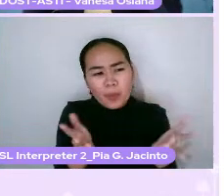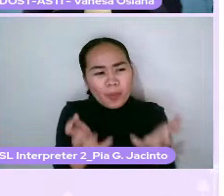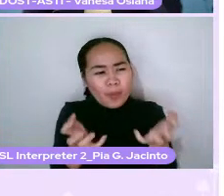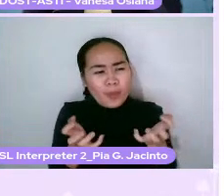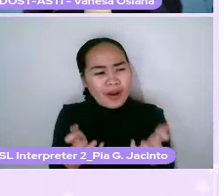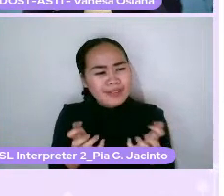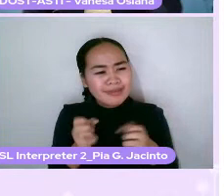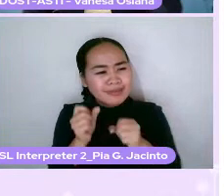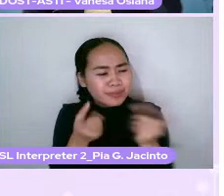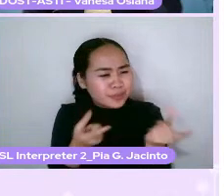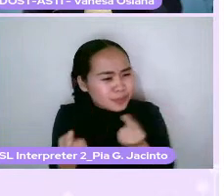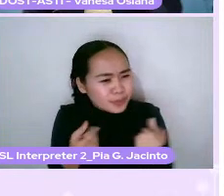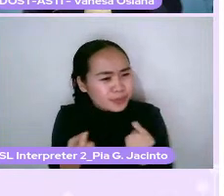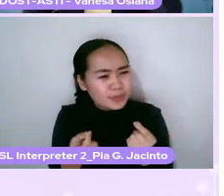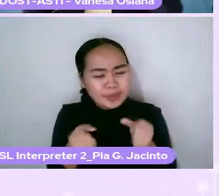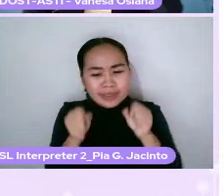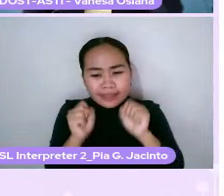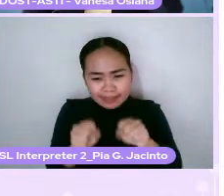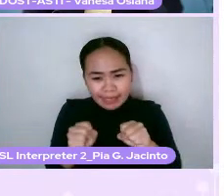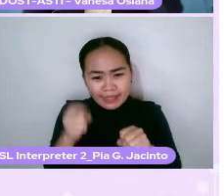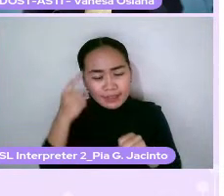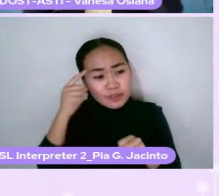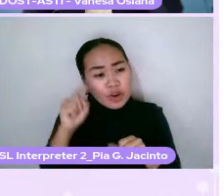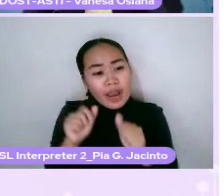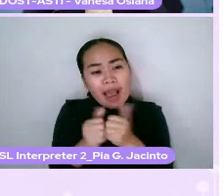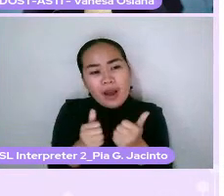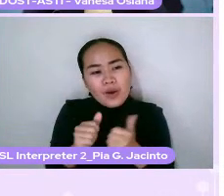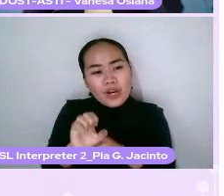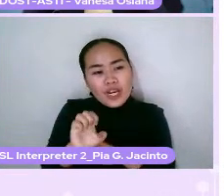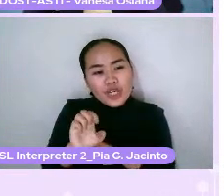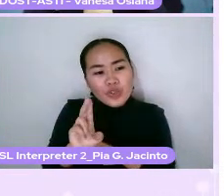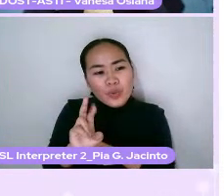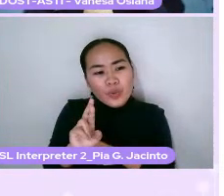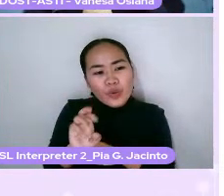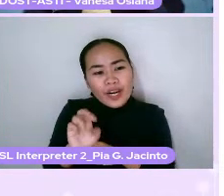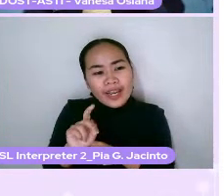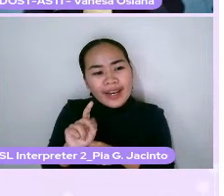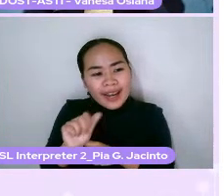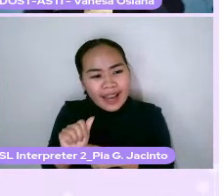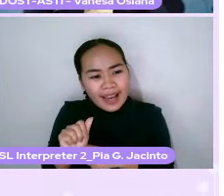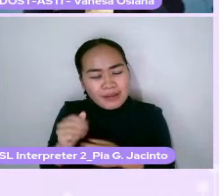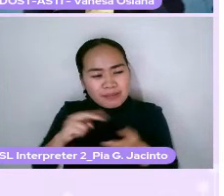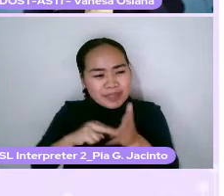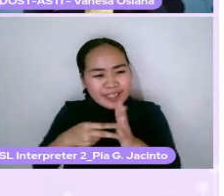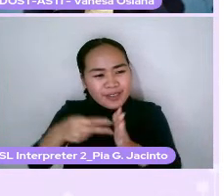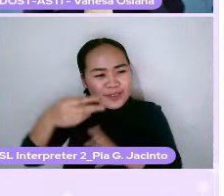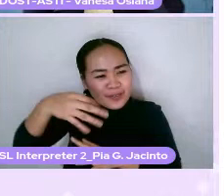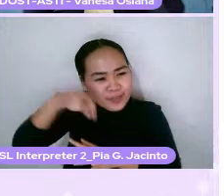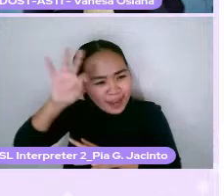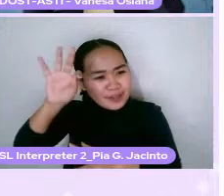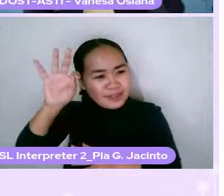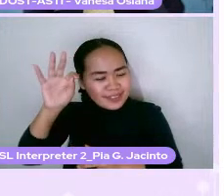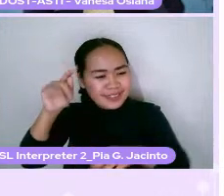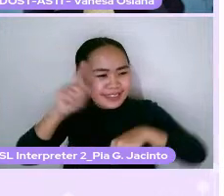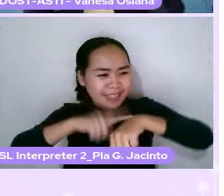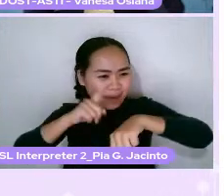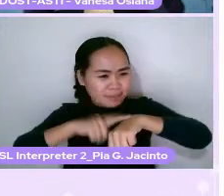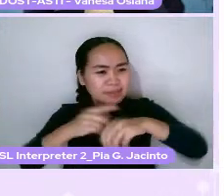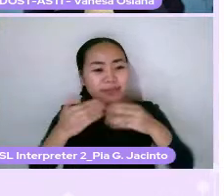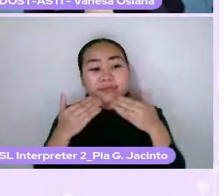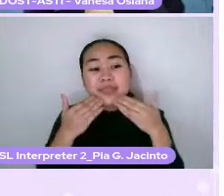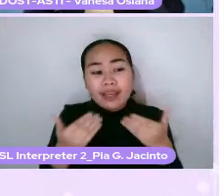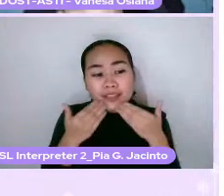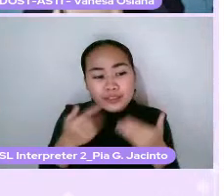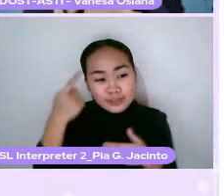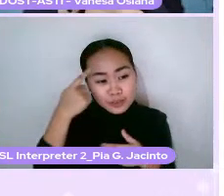way or another have our eureka moments. So thank you for listening and being inspired by our